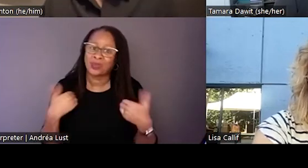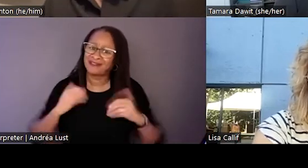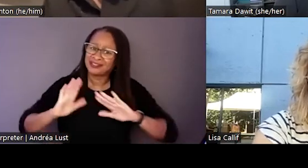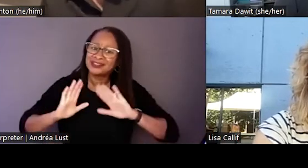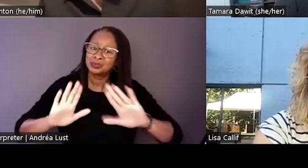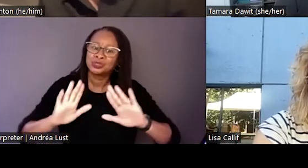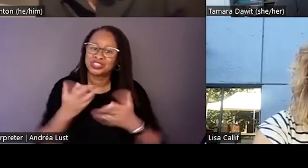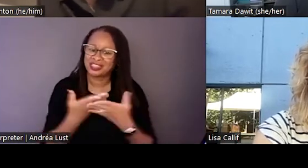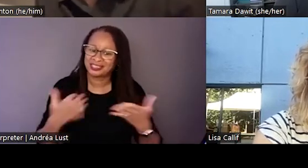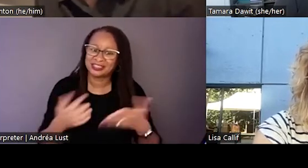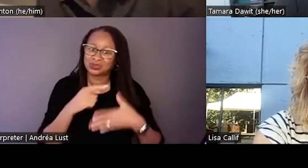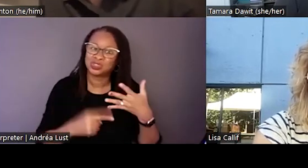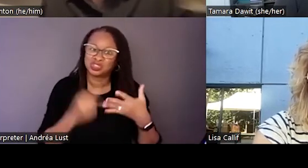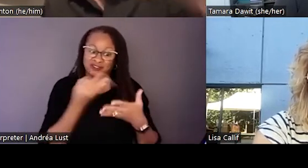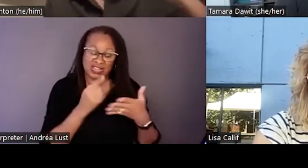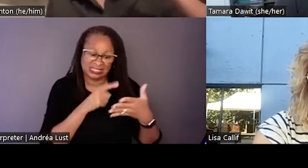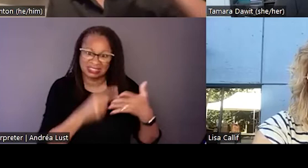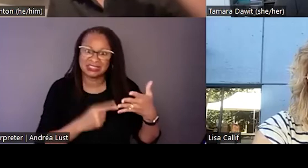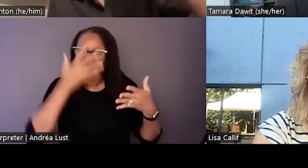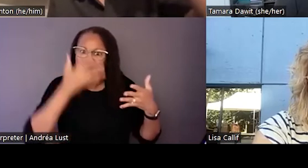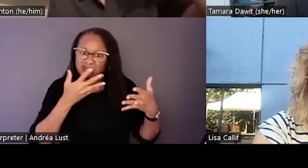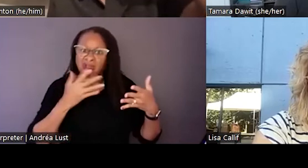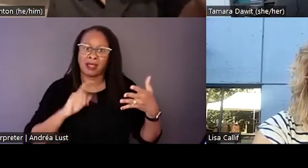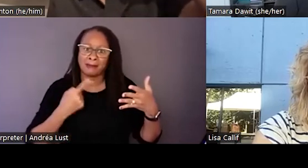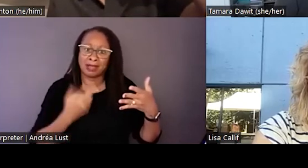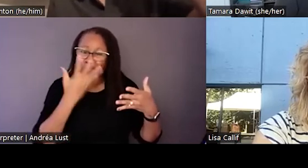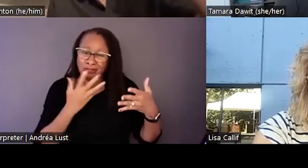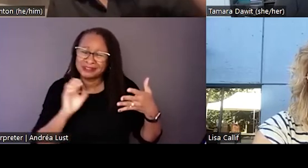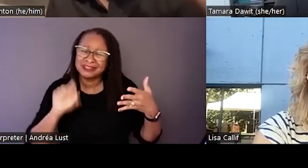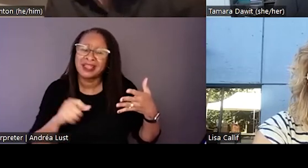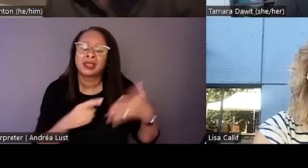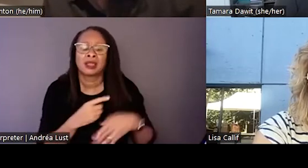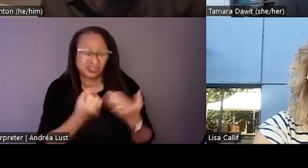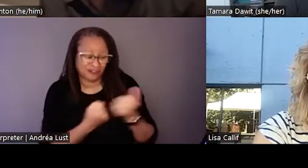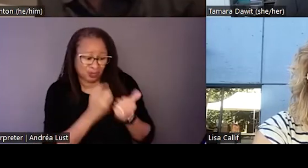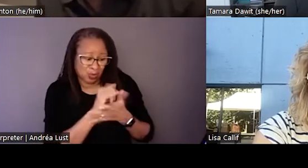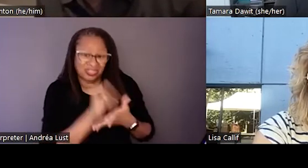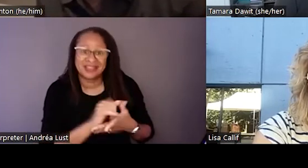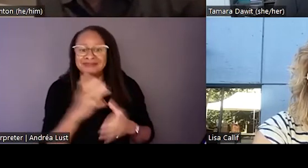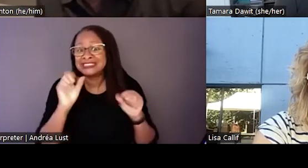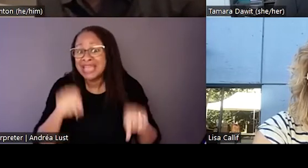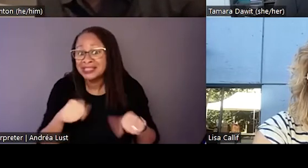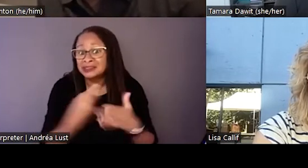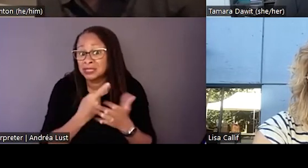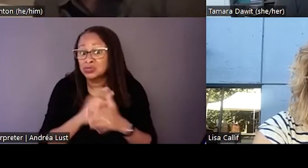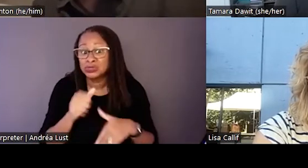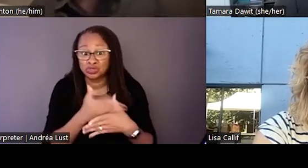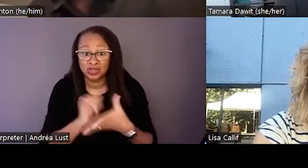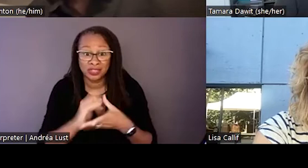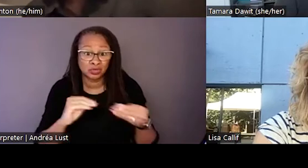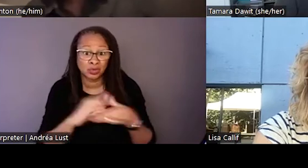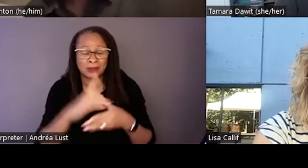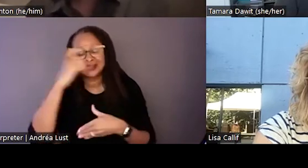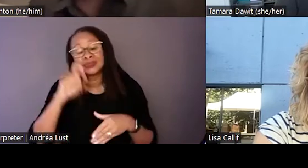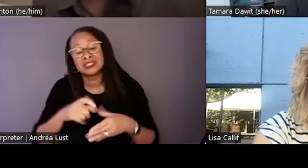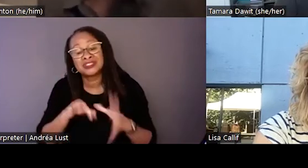these are the things that we should finance that are about our grief. And yes, sometimes those are the stories that need to be told, because we need to find